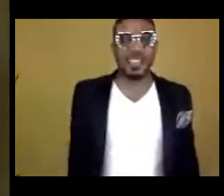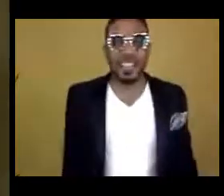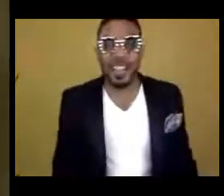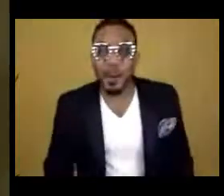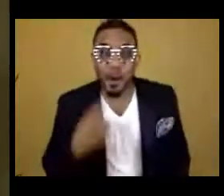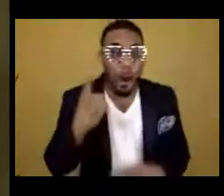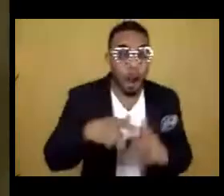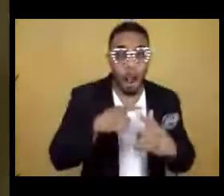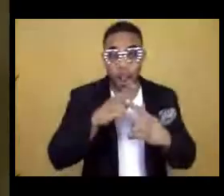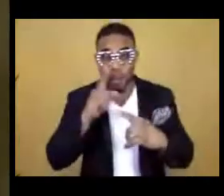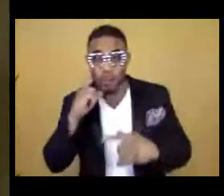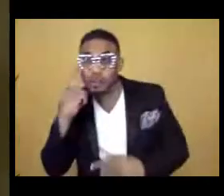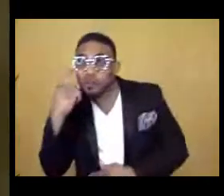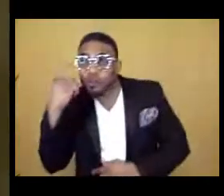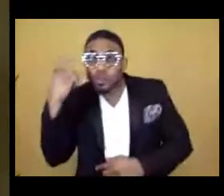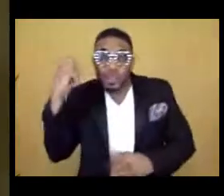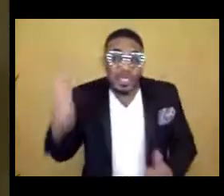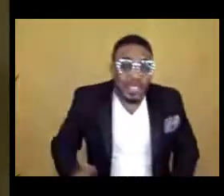when all I've lived